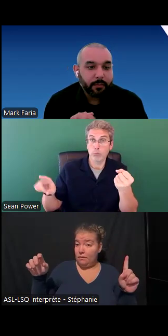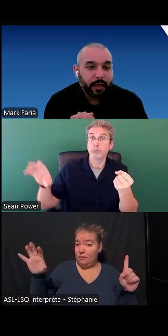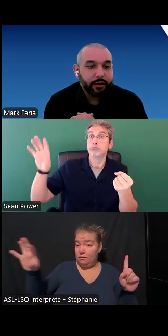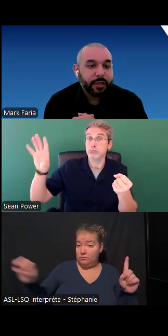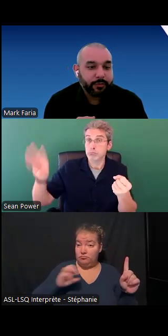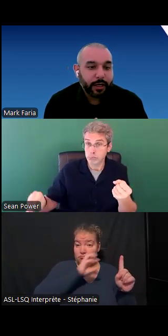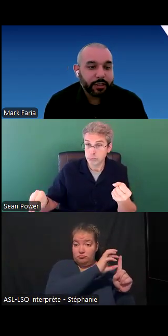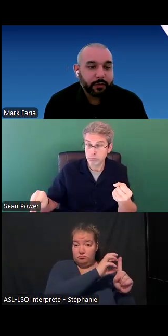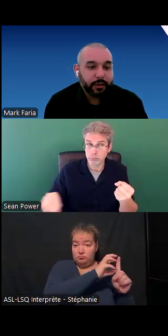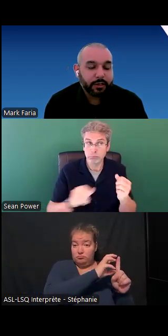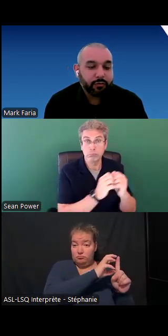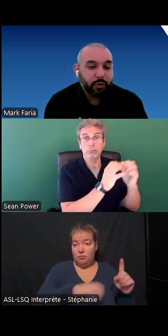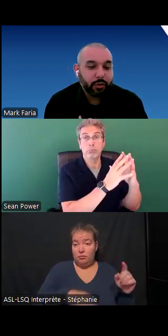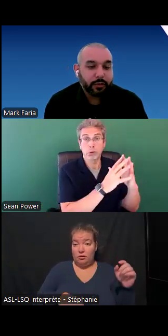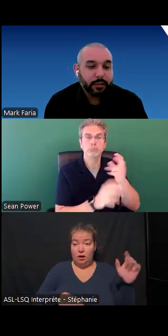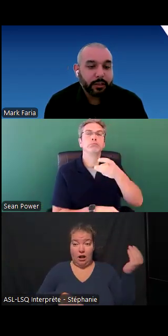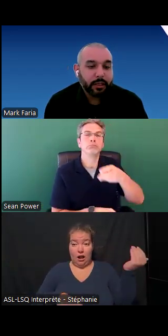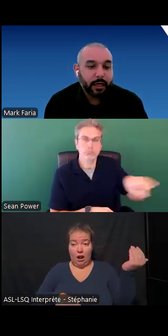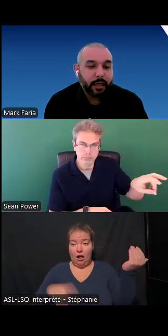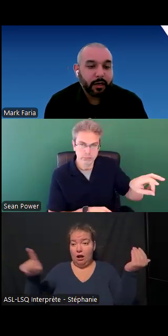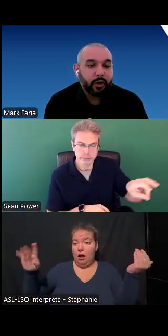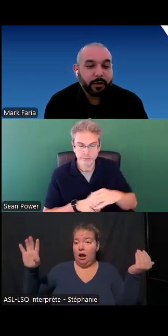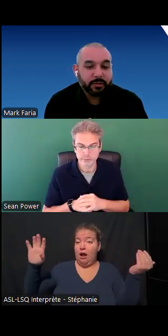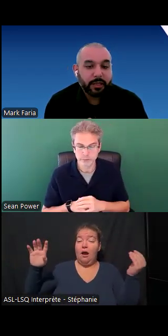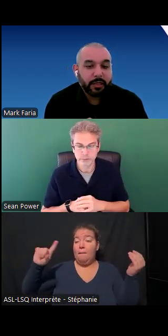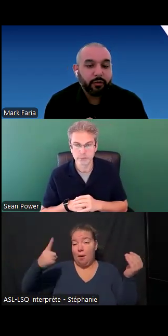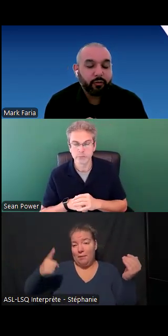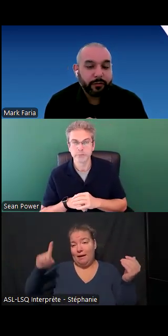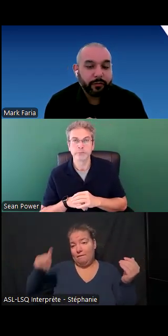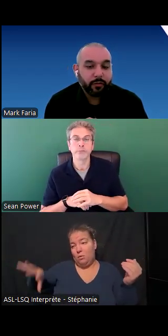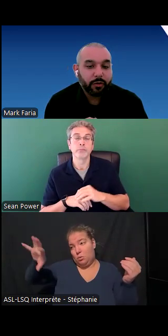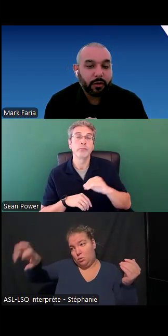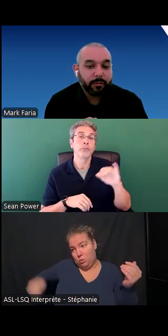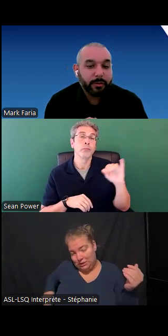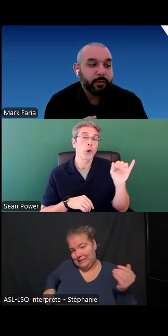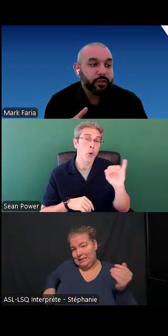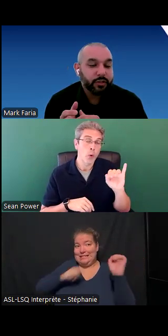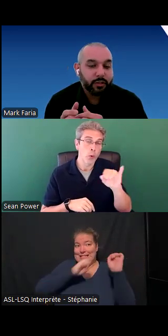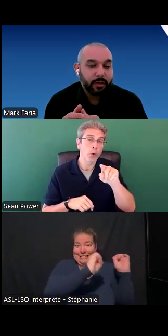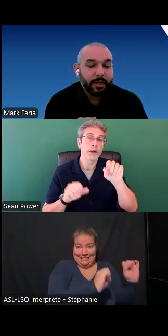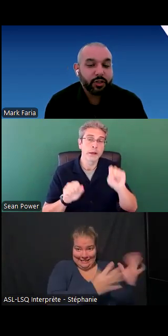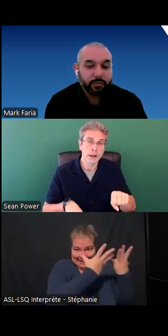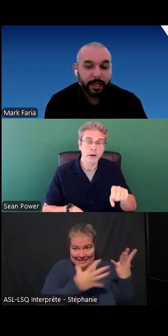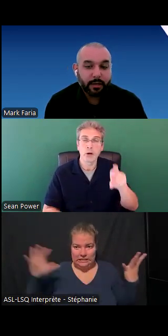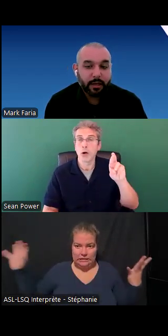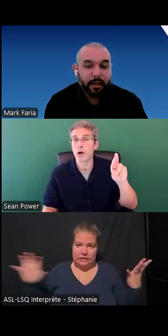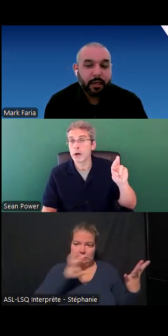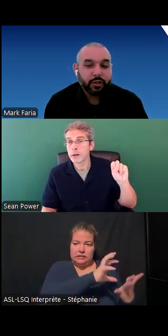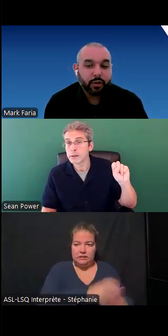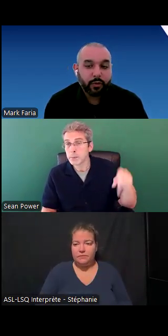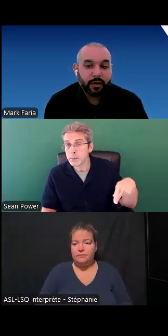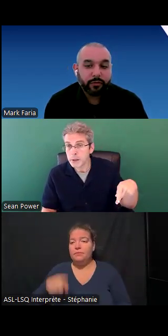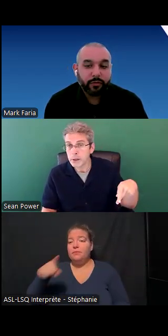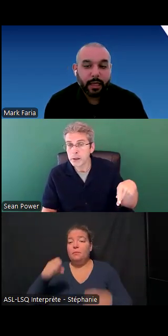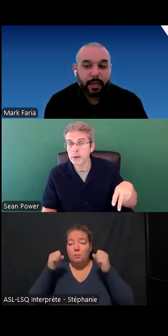Um, Another type of transfer is a rollover of RSP, RIF, or RPP, which is a pension plan.